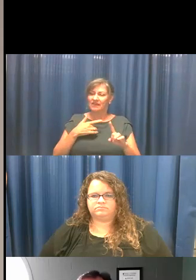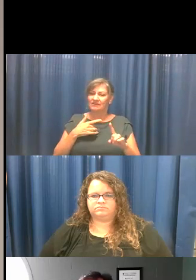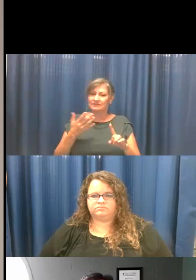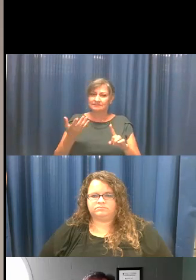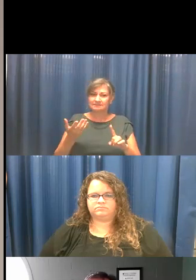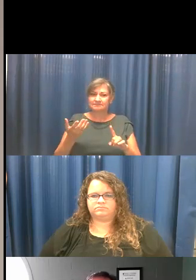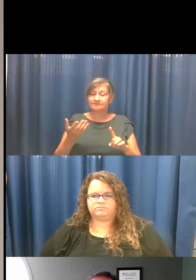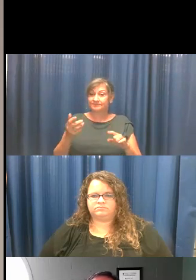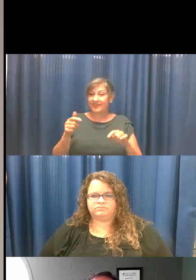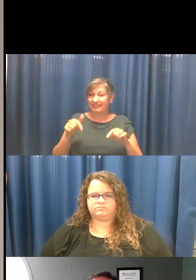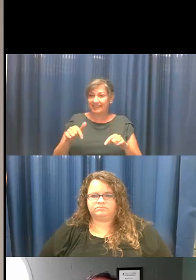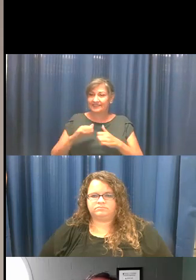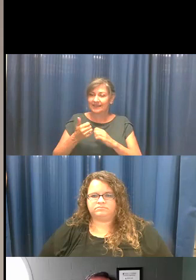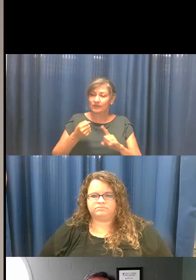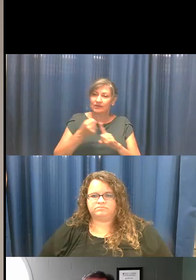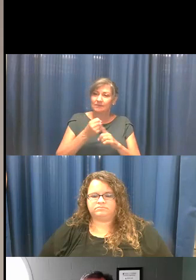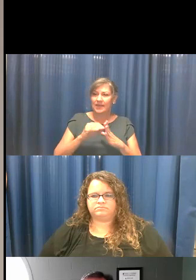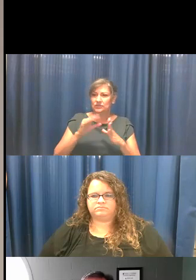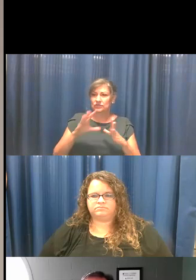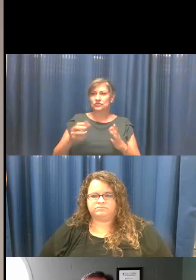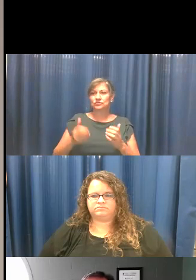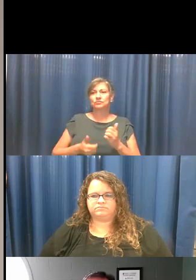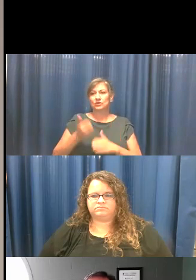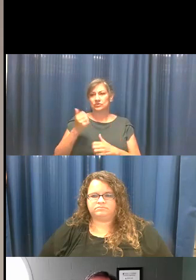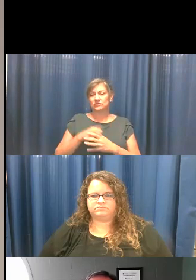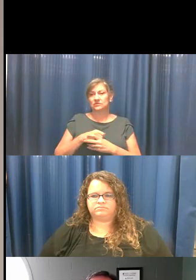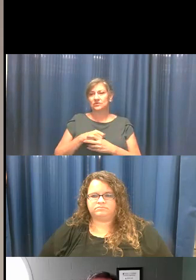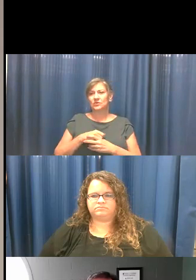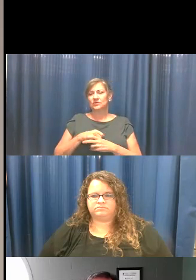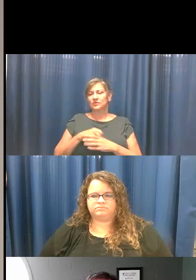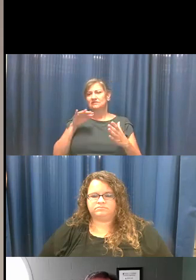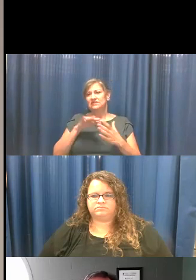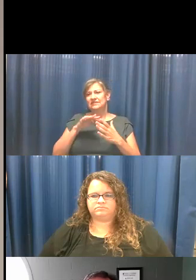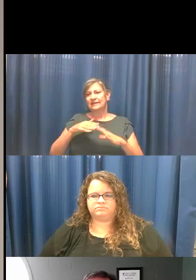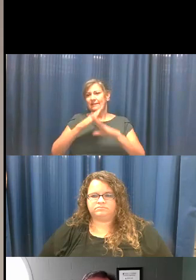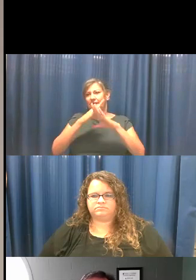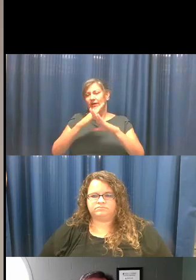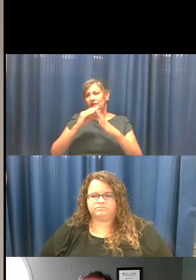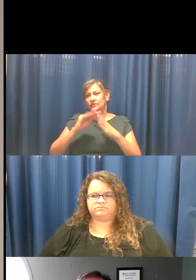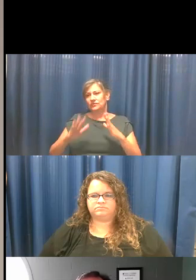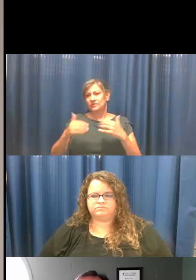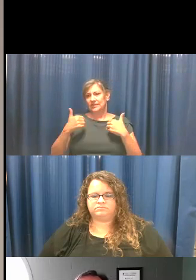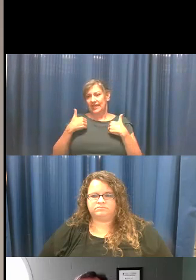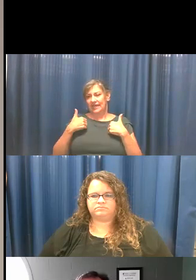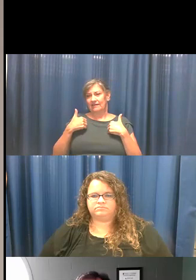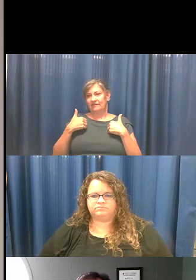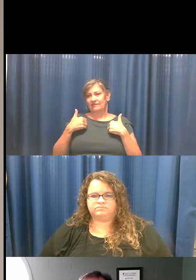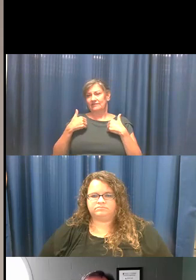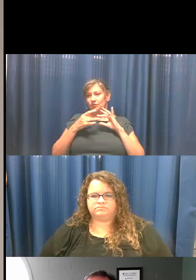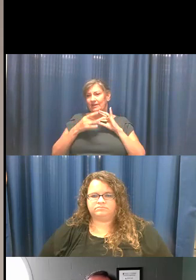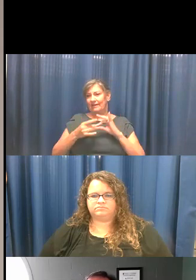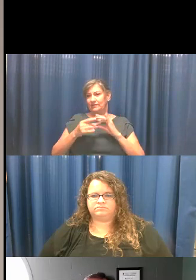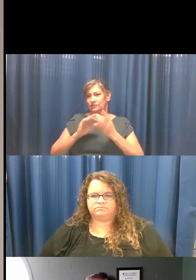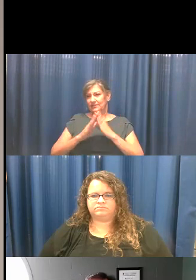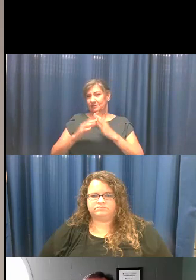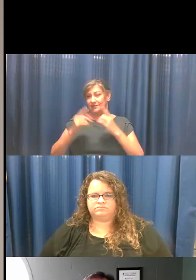that we could impact students the most. And when we looked at the barriers students have to being successful, we know a lot of